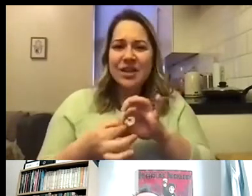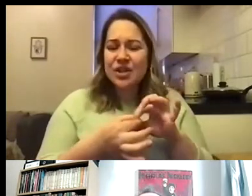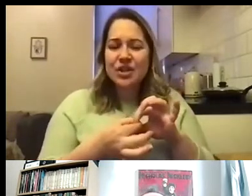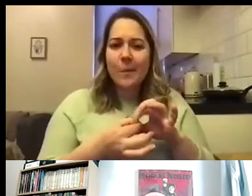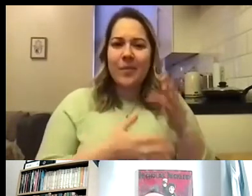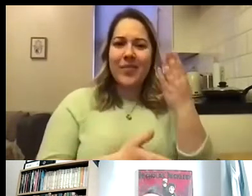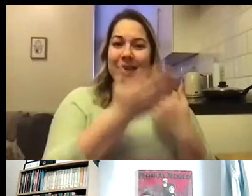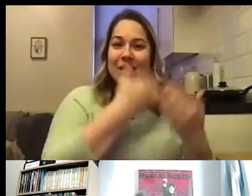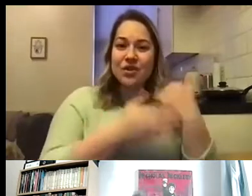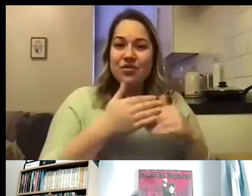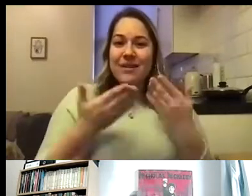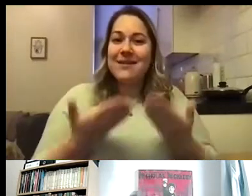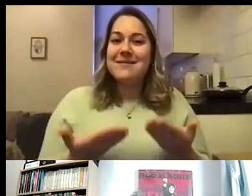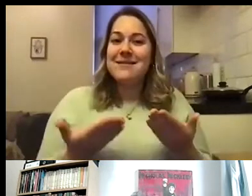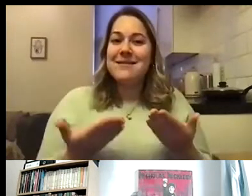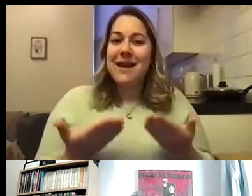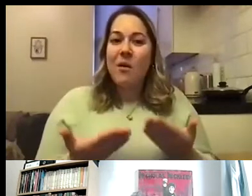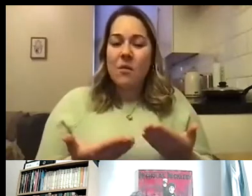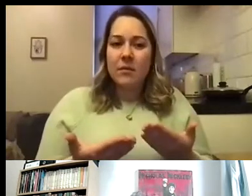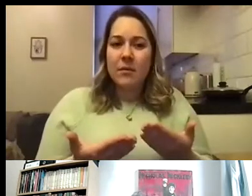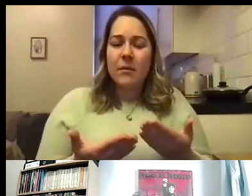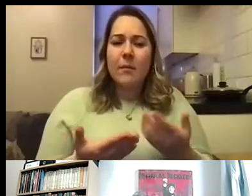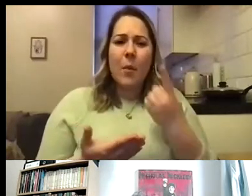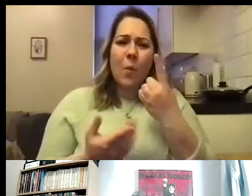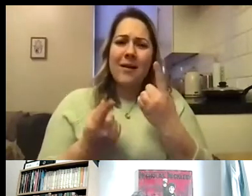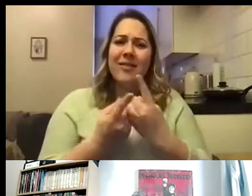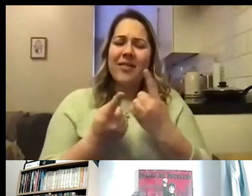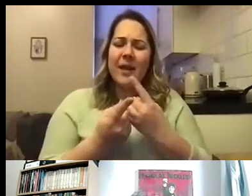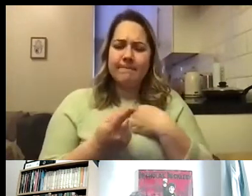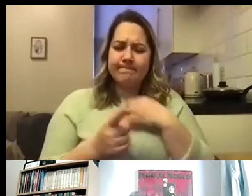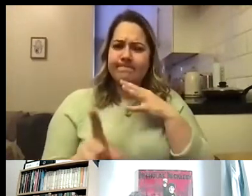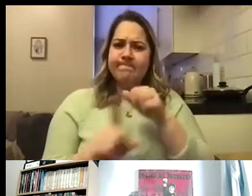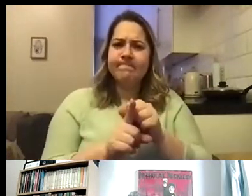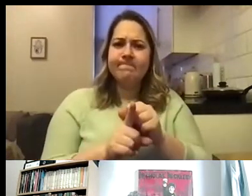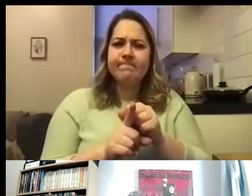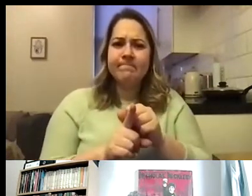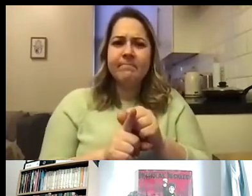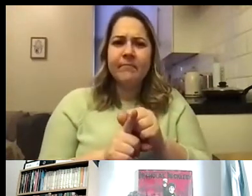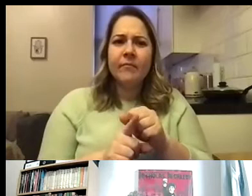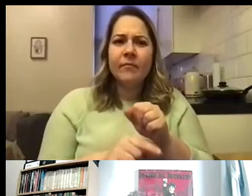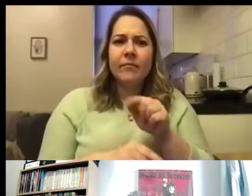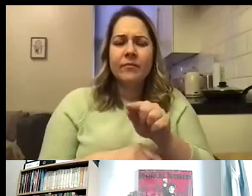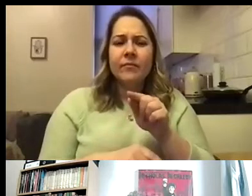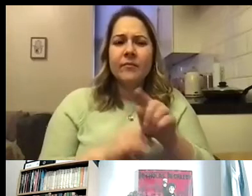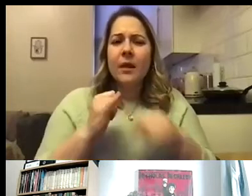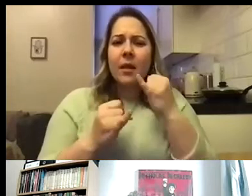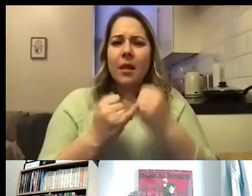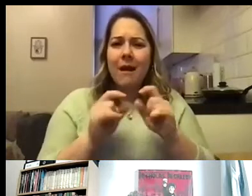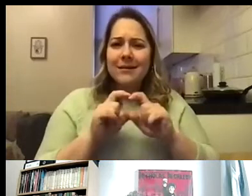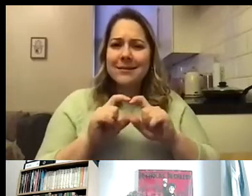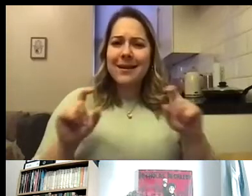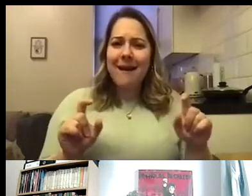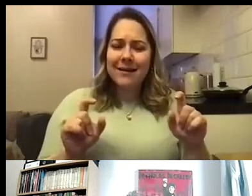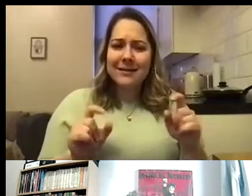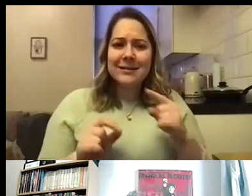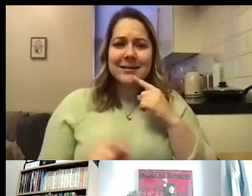present. But one thing that really stuck out with me, particularly that I've sort of written down, is that last line when you say, "We